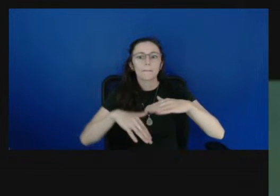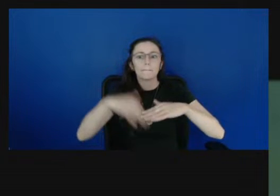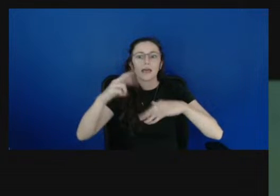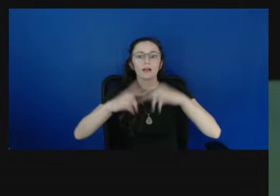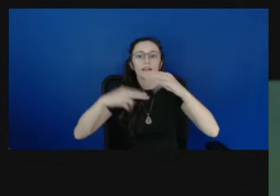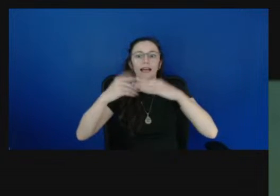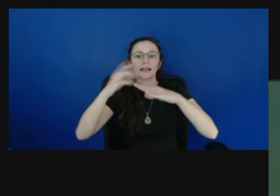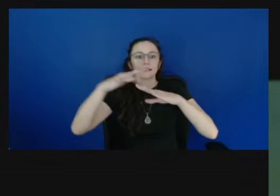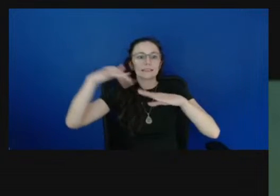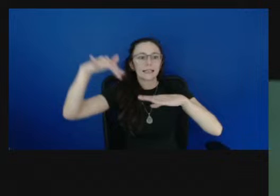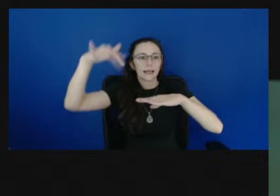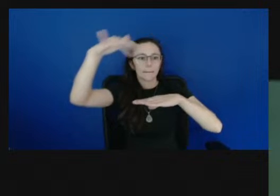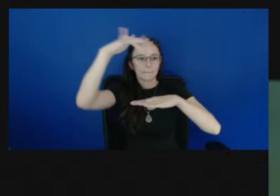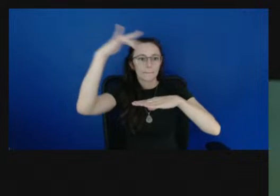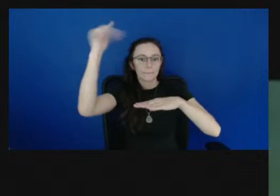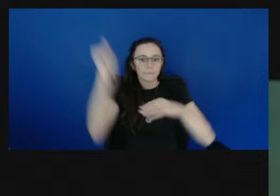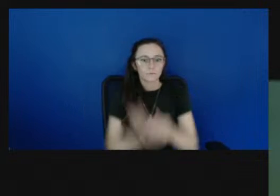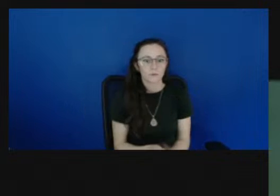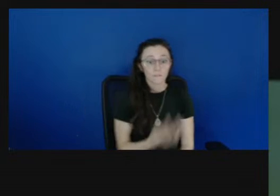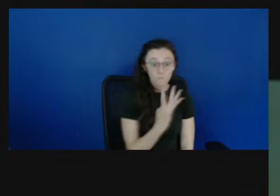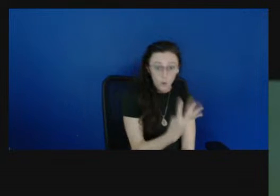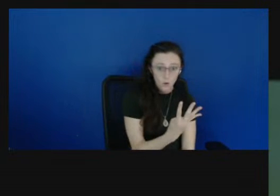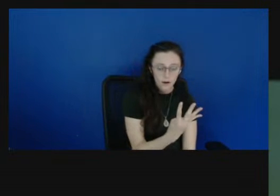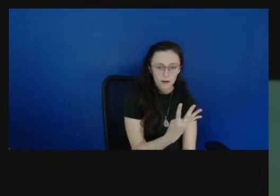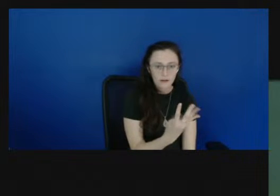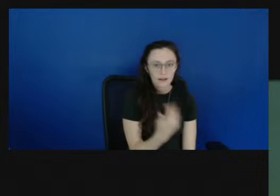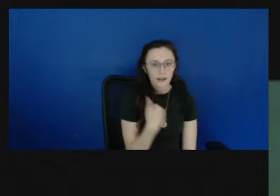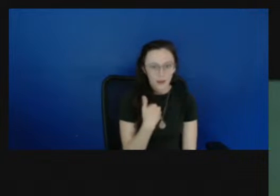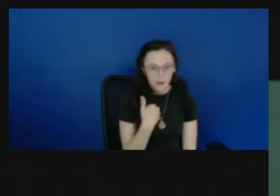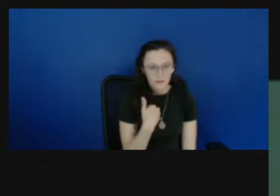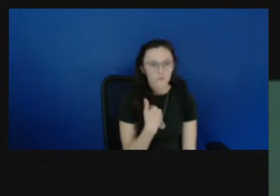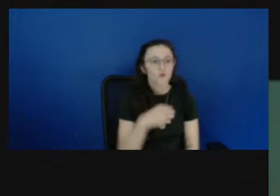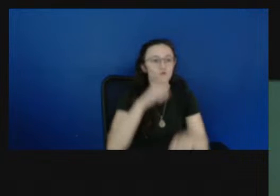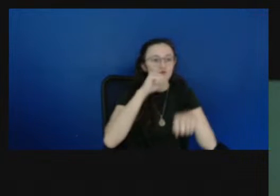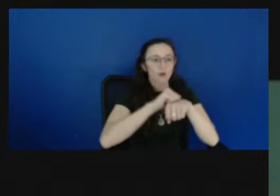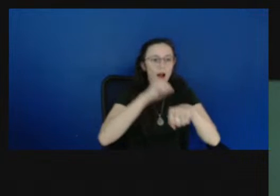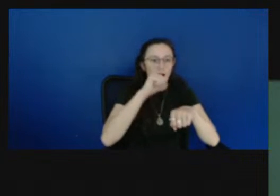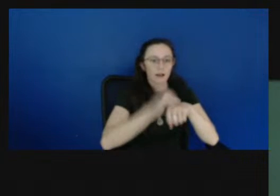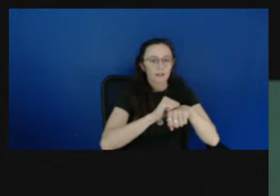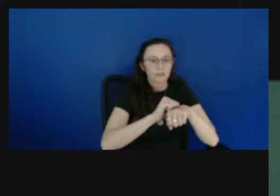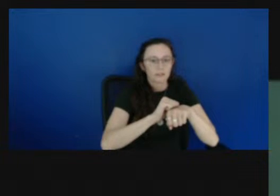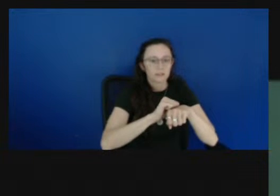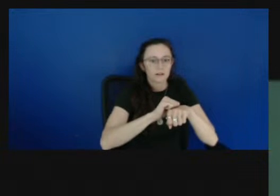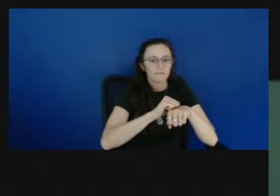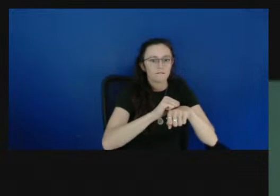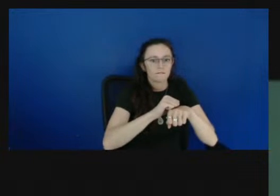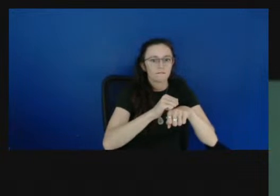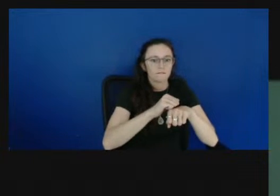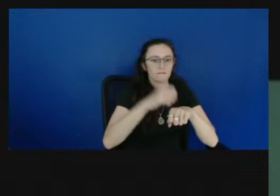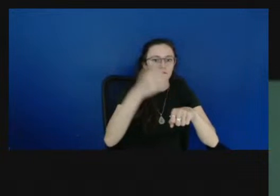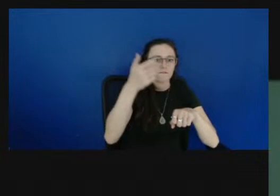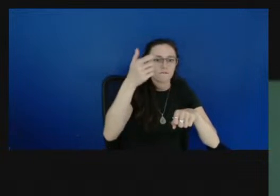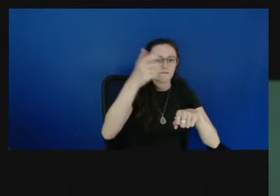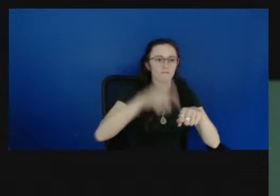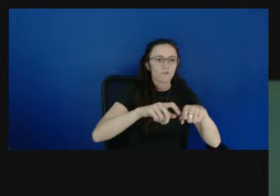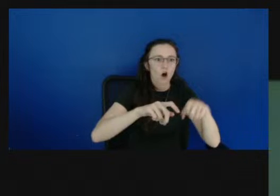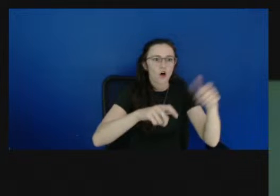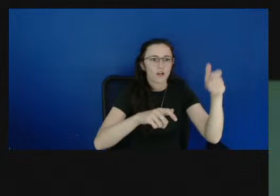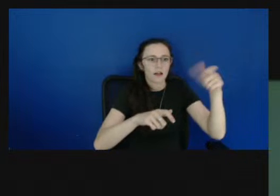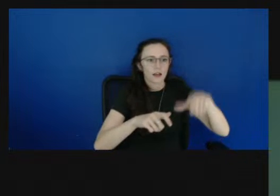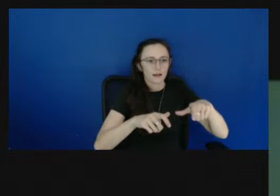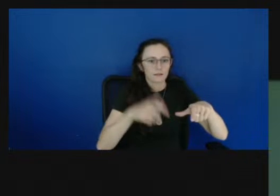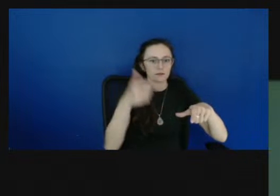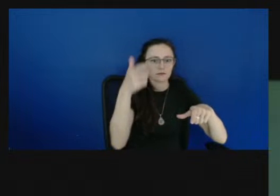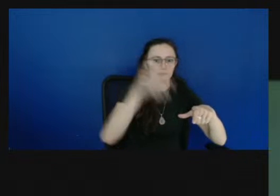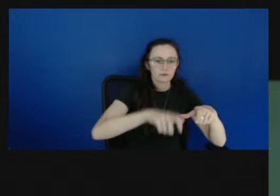steam. Panel 4 has a rock falls from the crater walls, providing a temporary dam, keeping